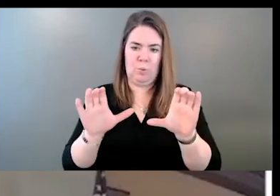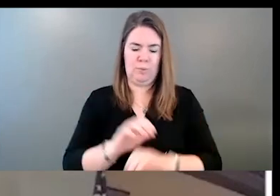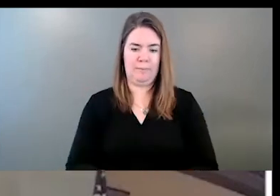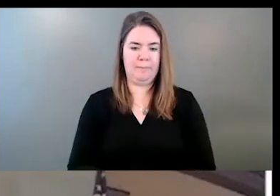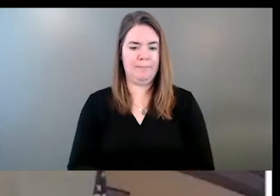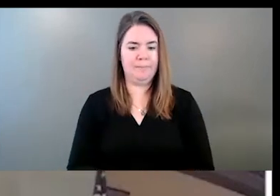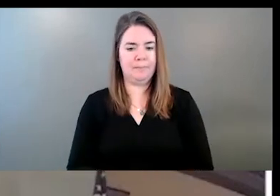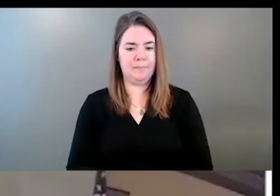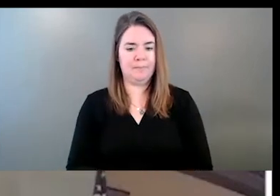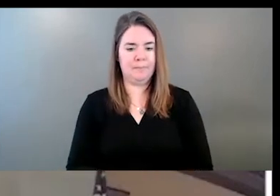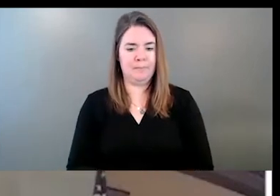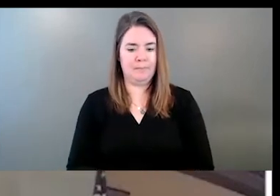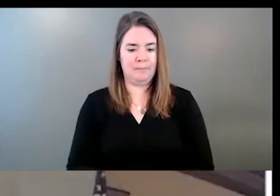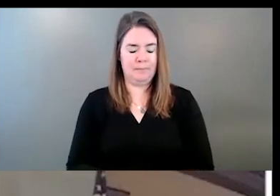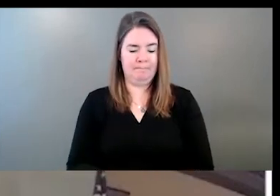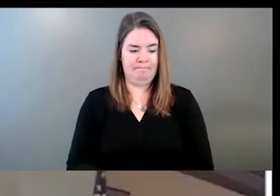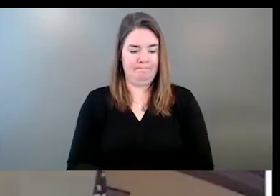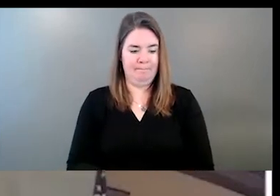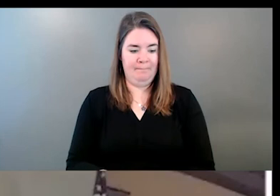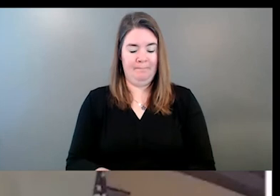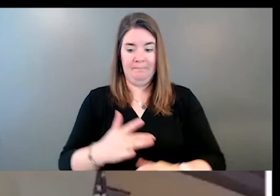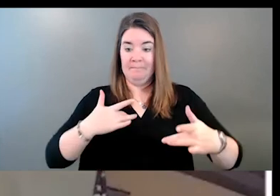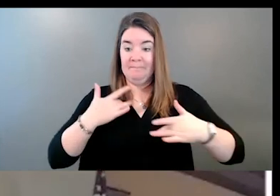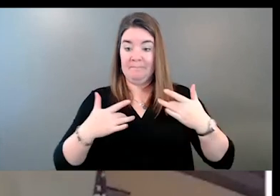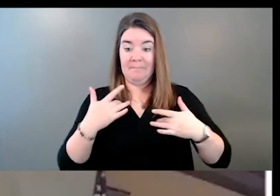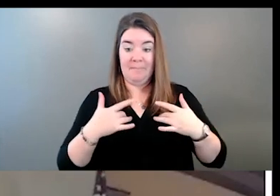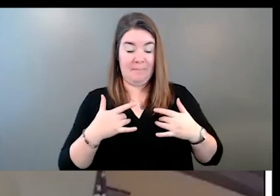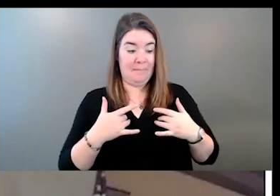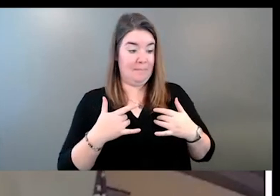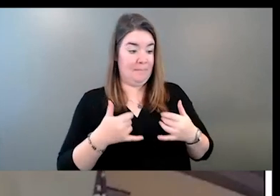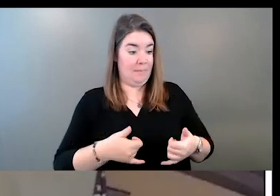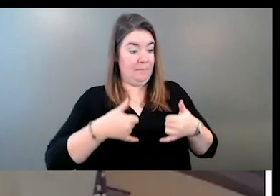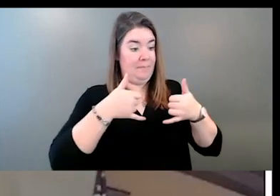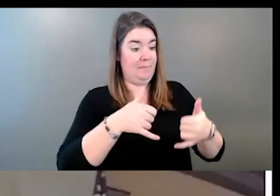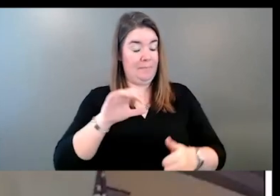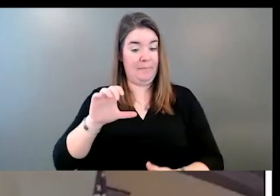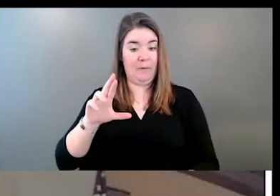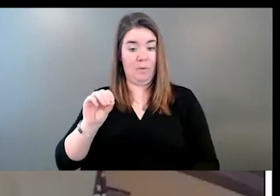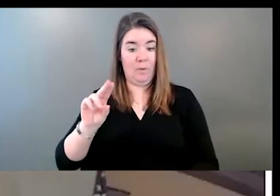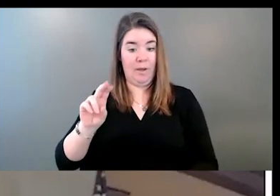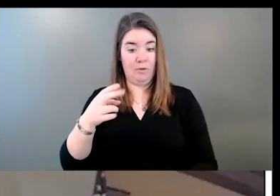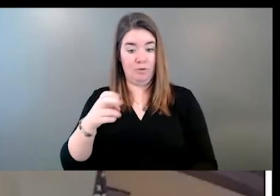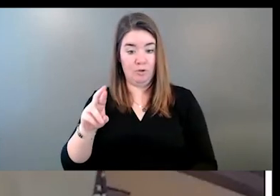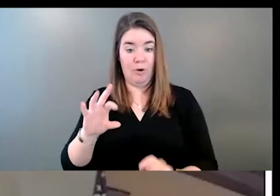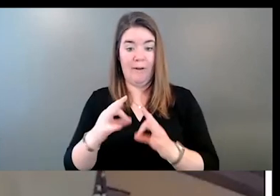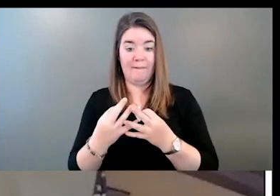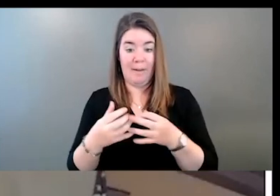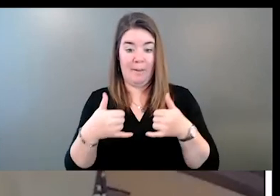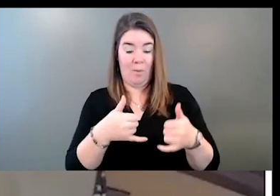It gives me great pleasure to present the Croucher Family Award for Outstanding Leadership to Senator Nickie